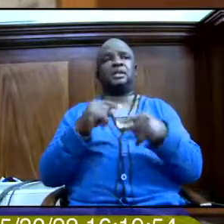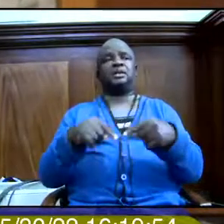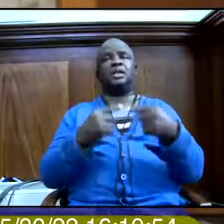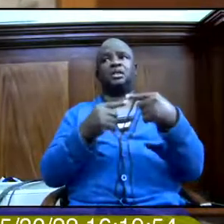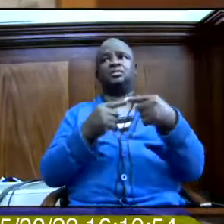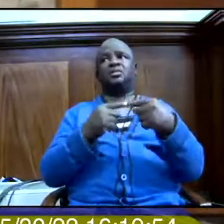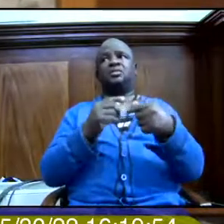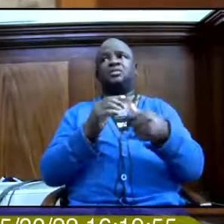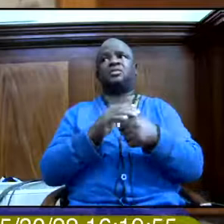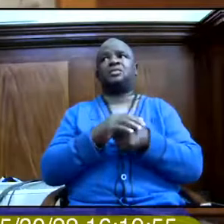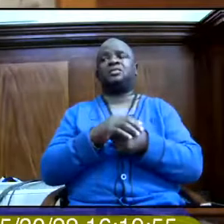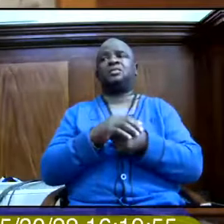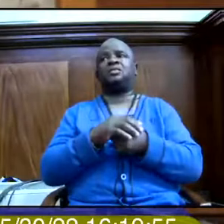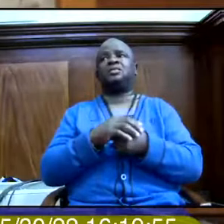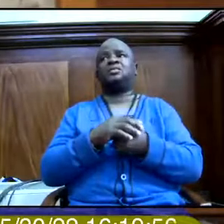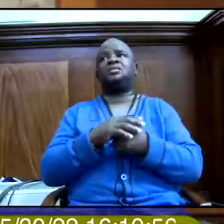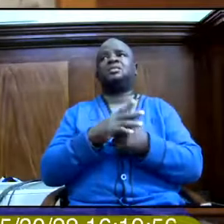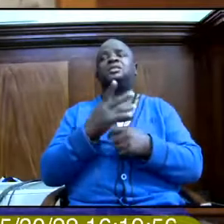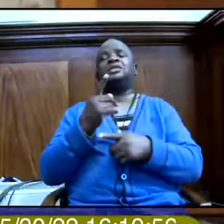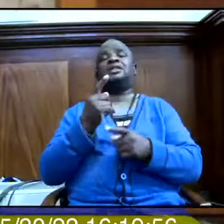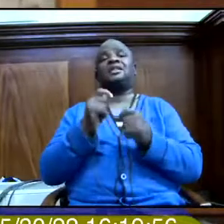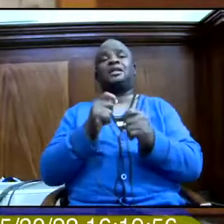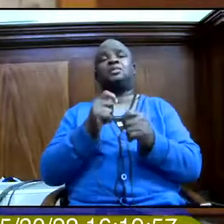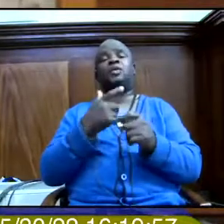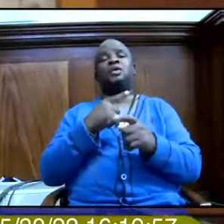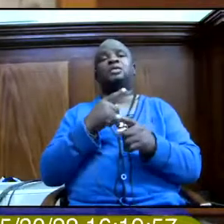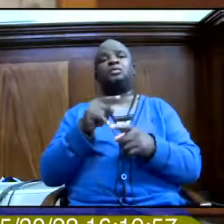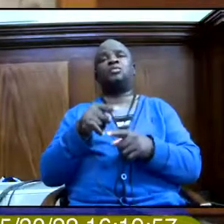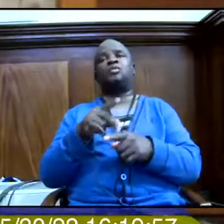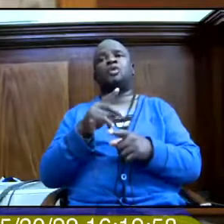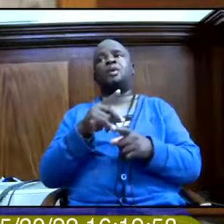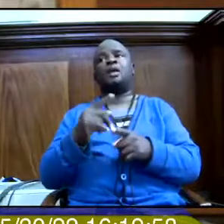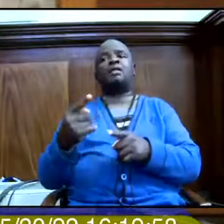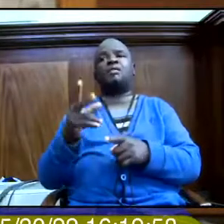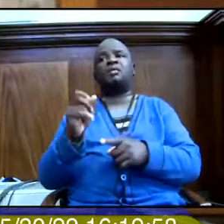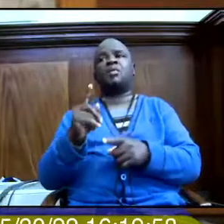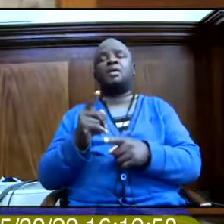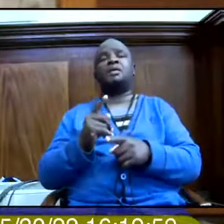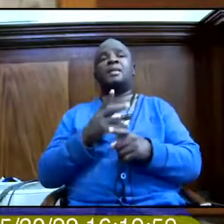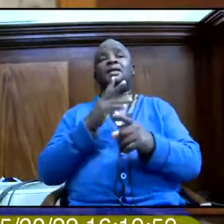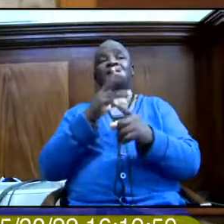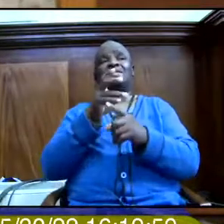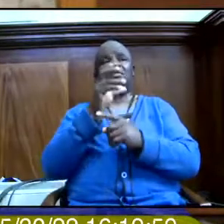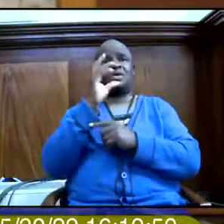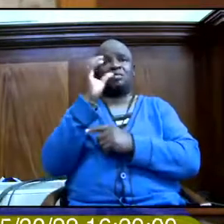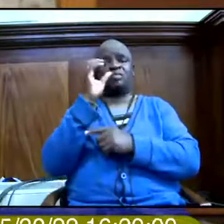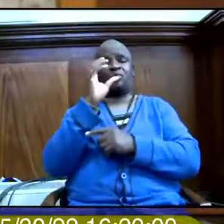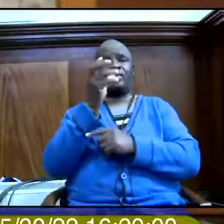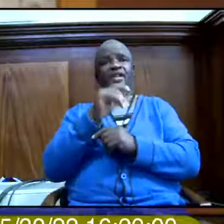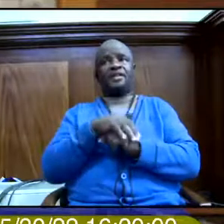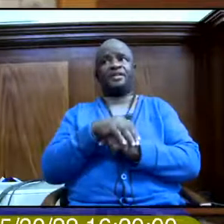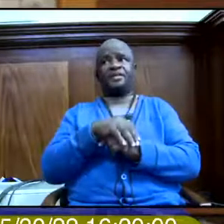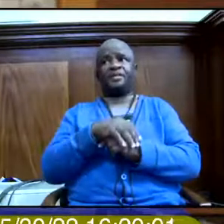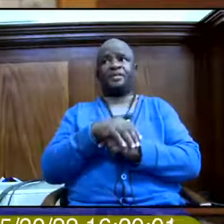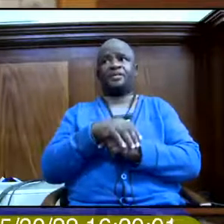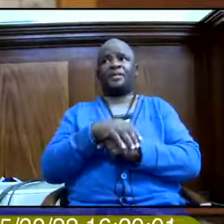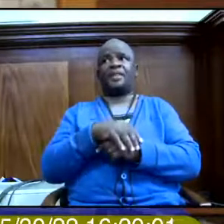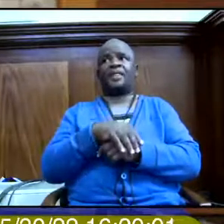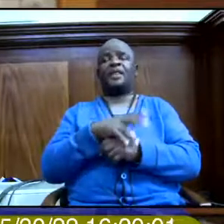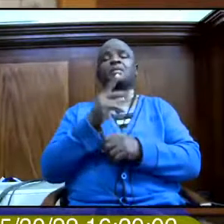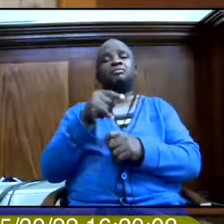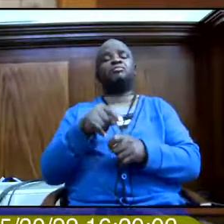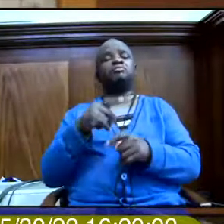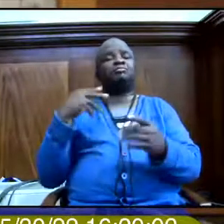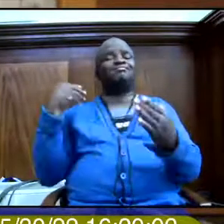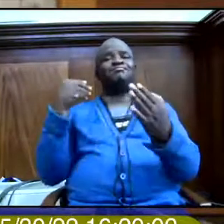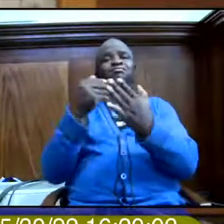we do not have any alternative transport here in bloomfield interstate in particular there's been an issue which has